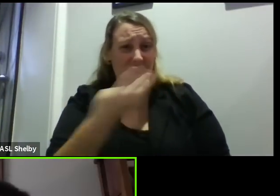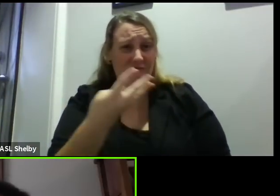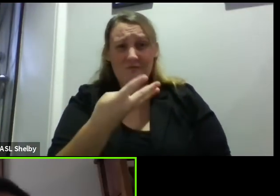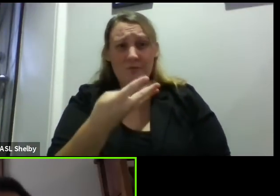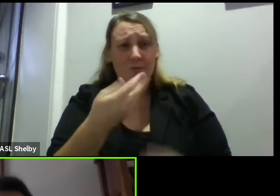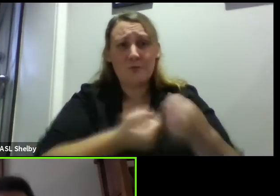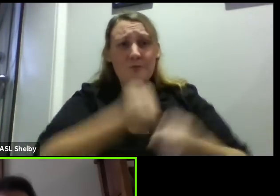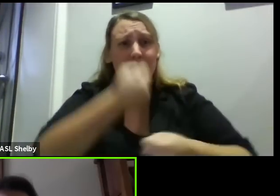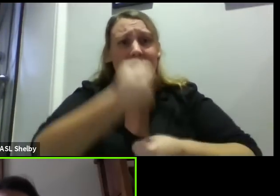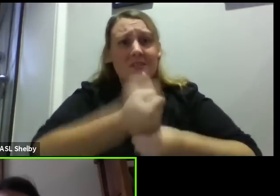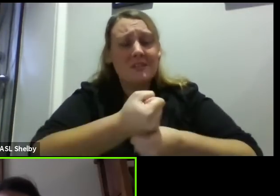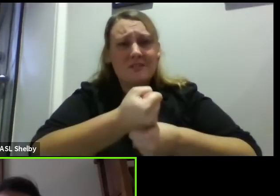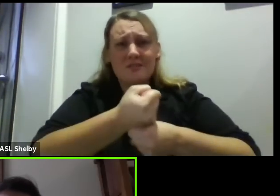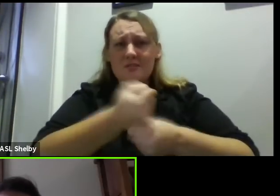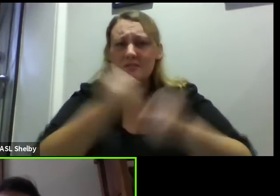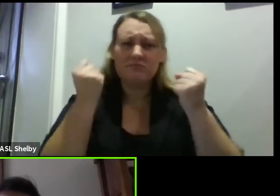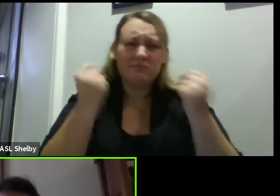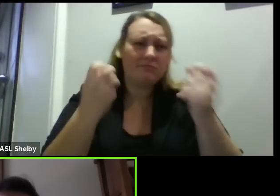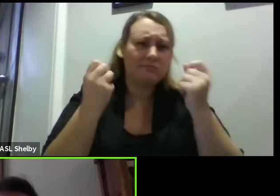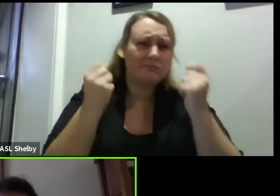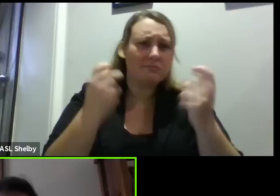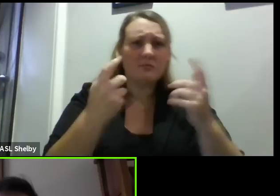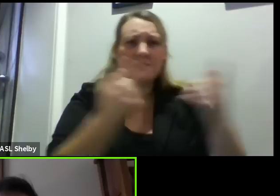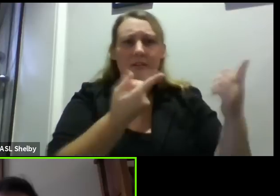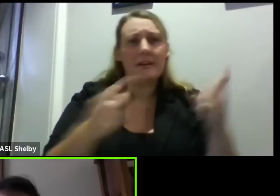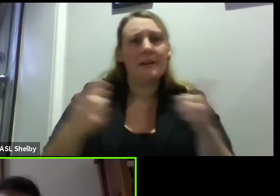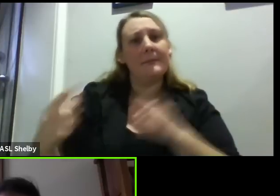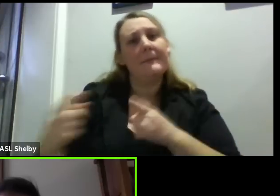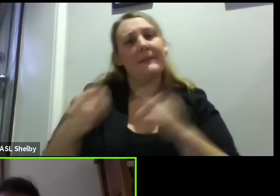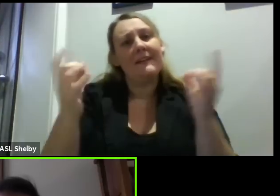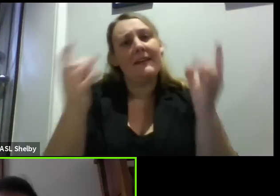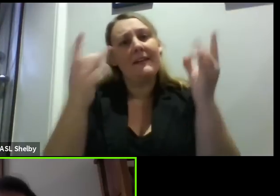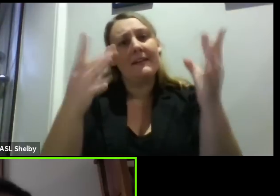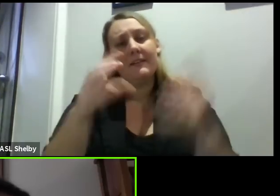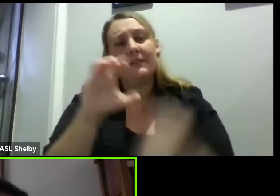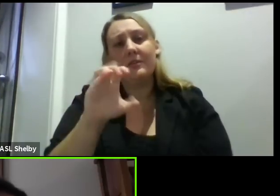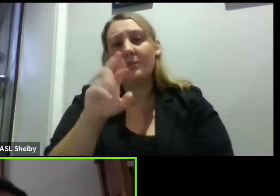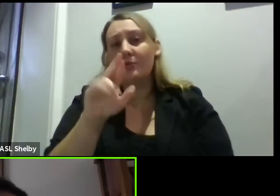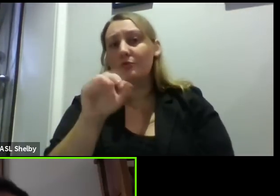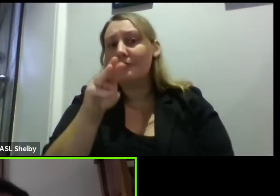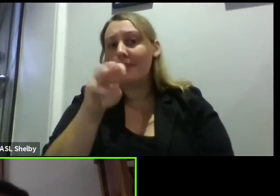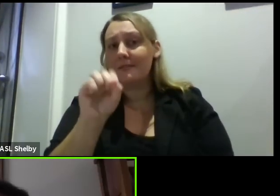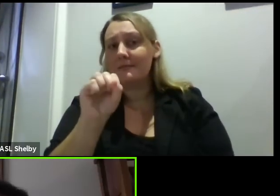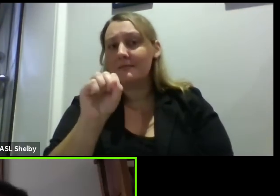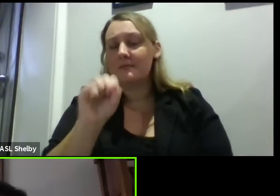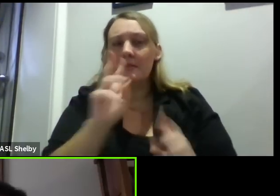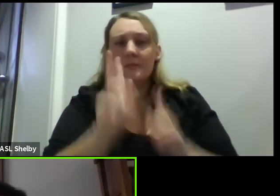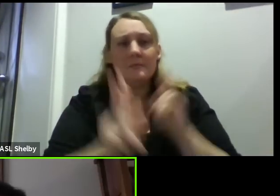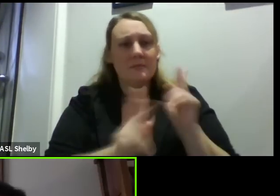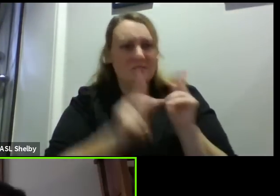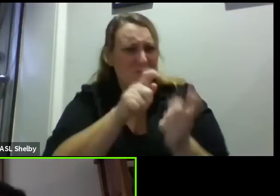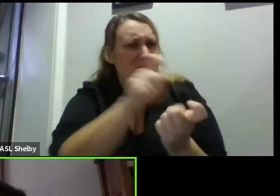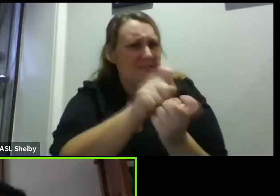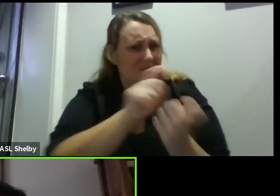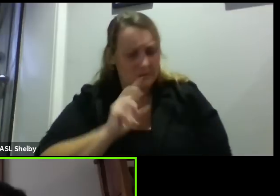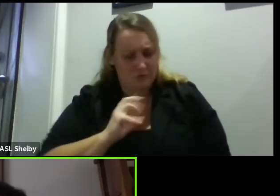Queens where people of different sexual orientation, specifically transgender women, have been hit